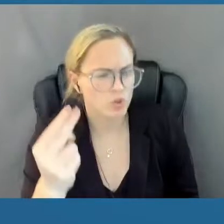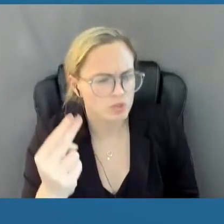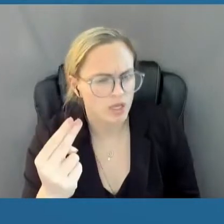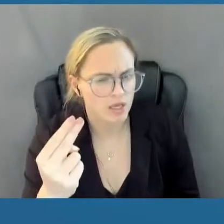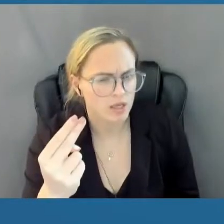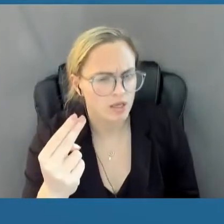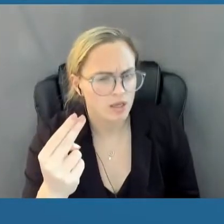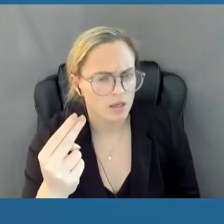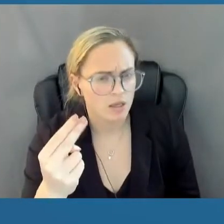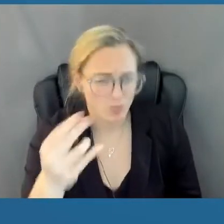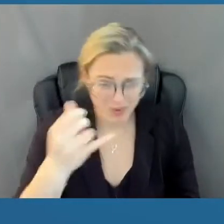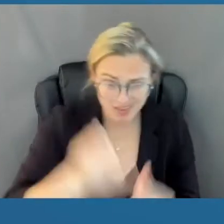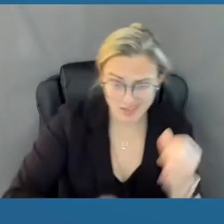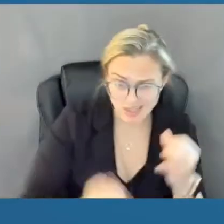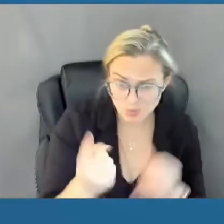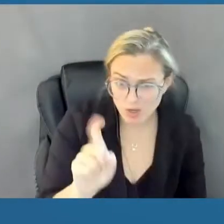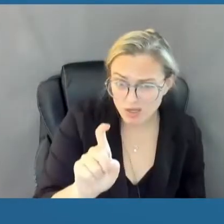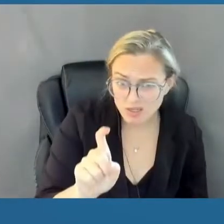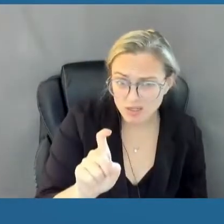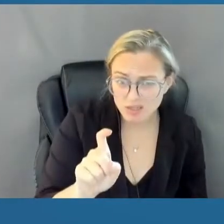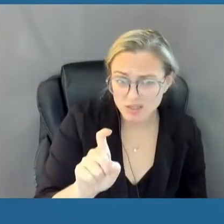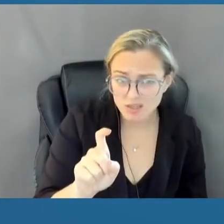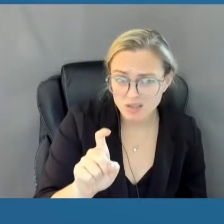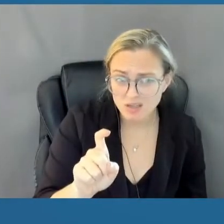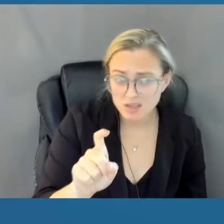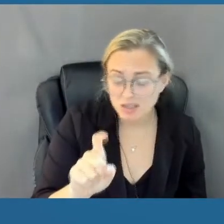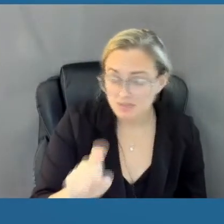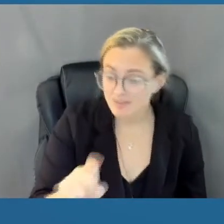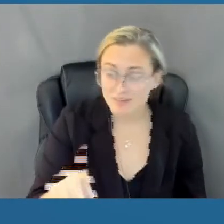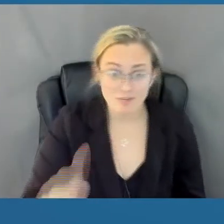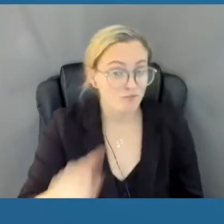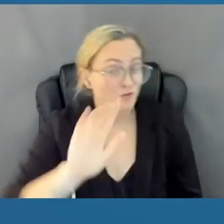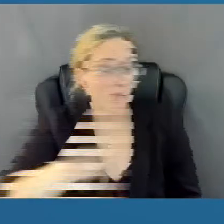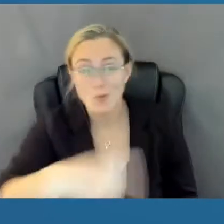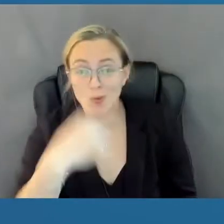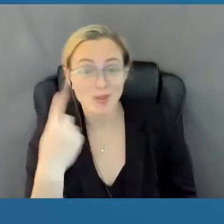last extender? From your lips to God's ears.